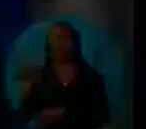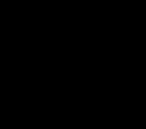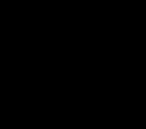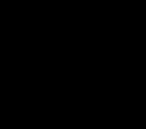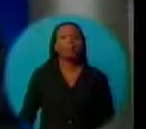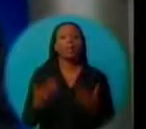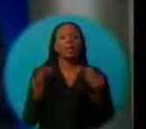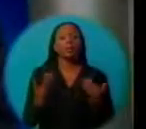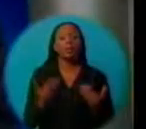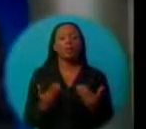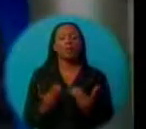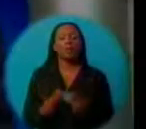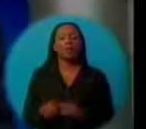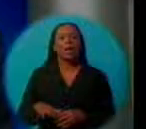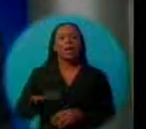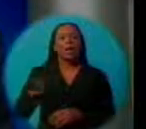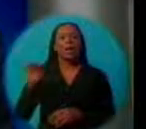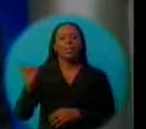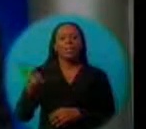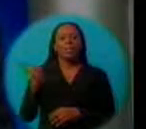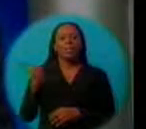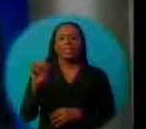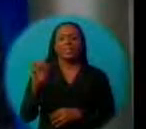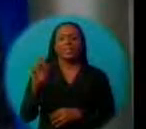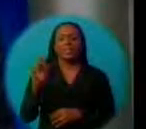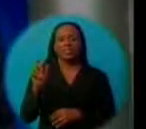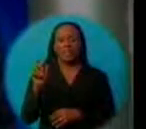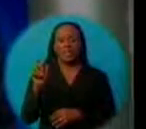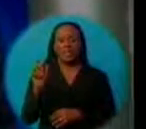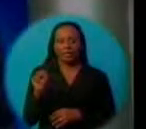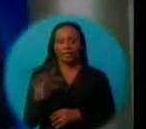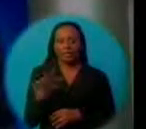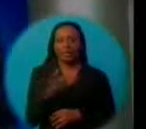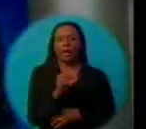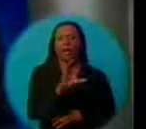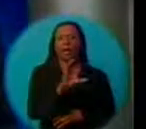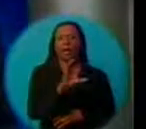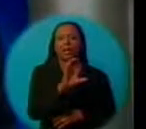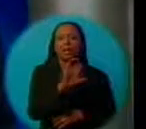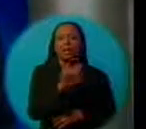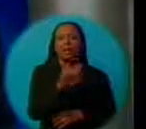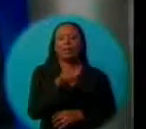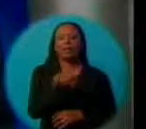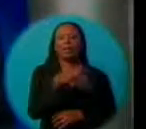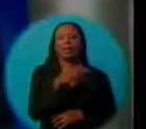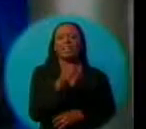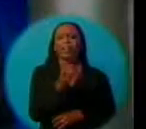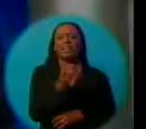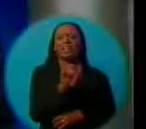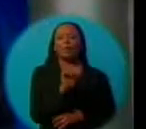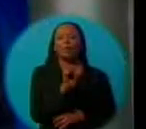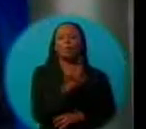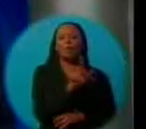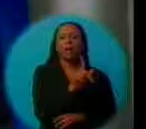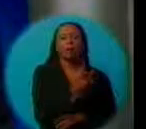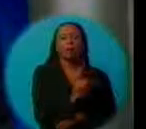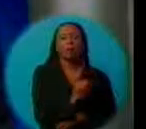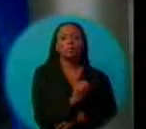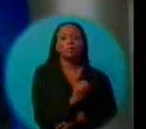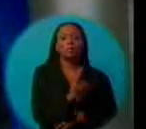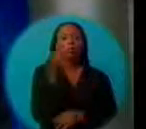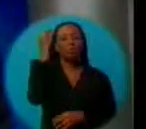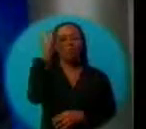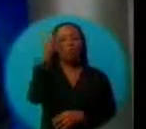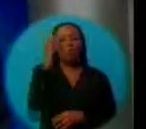on Sunday. British-American insurance Jackson and Act 2 Popcorn Clapping Bulls are just one game away from a date in the